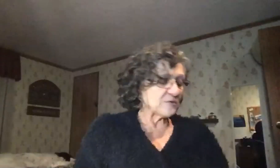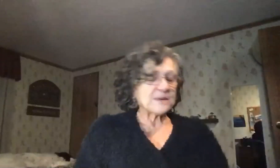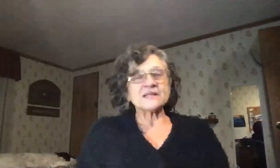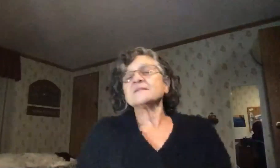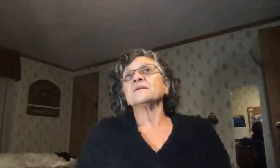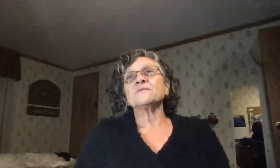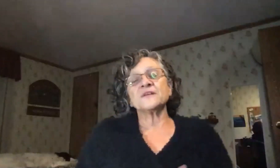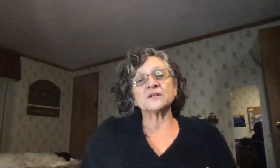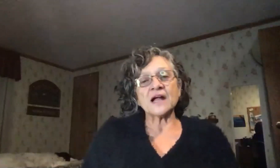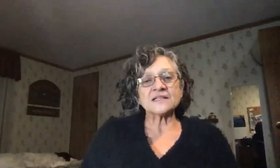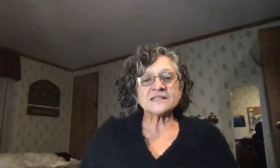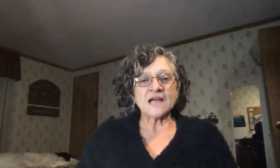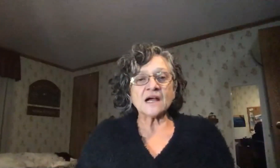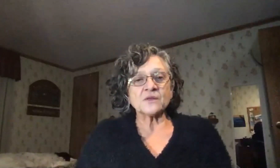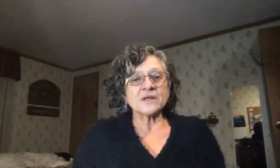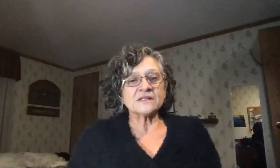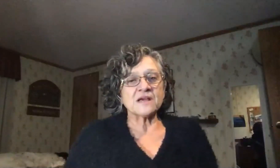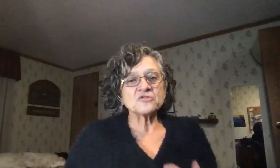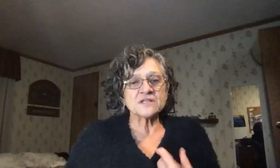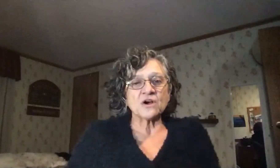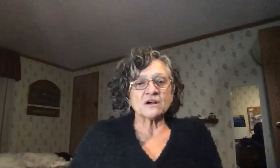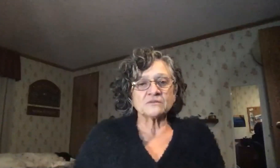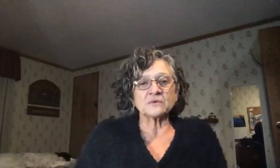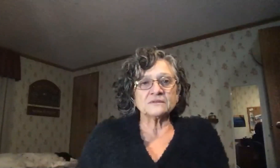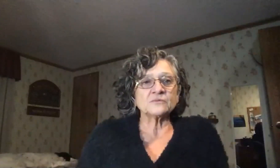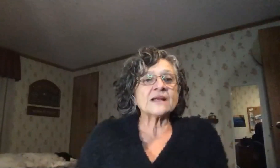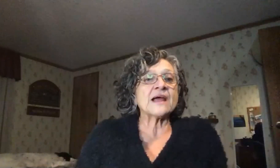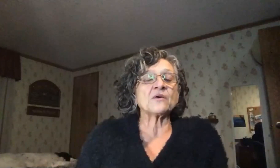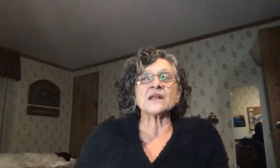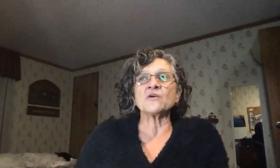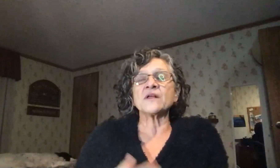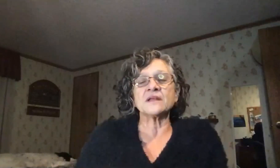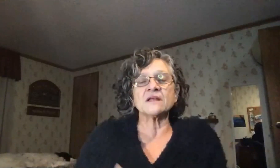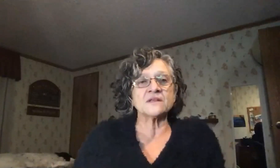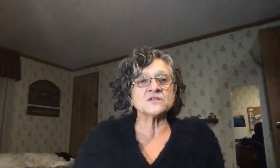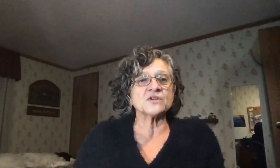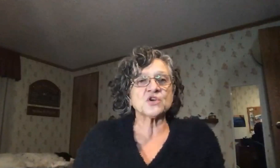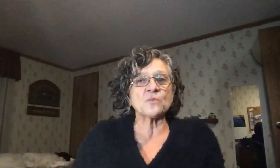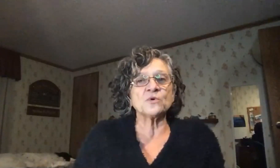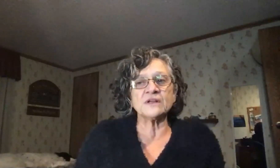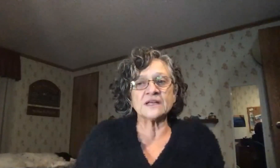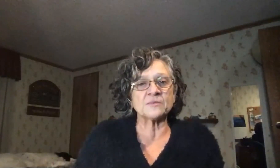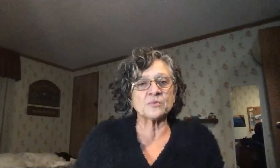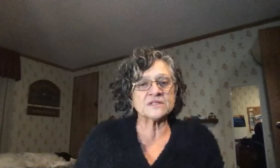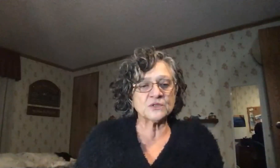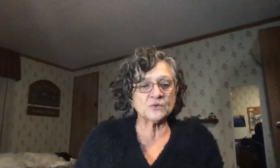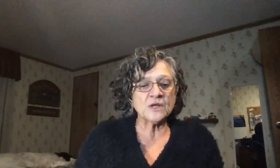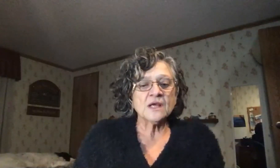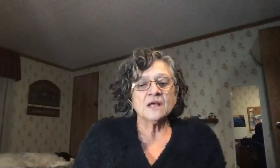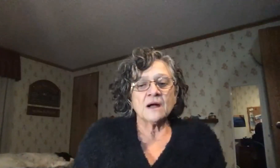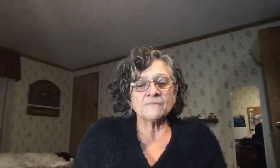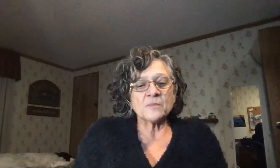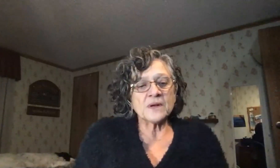know everybody's feeling kind of stuck the way that the energies are right now. And I know that things are going to start moving again pretty